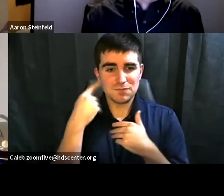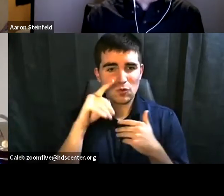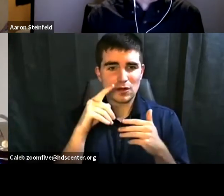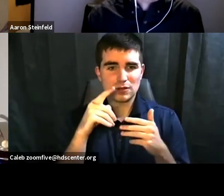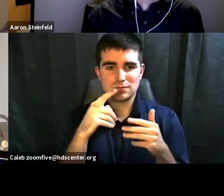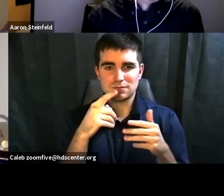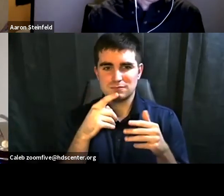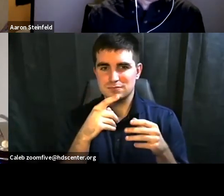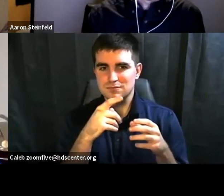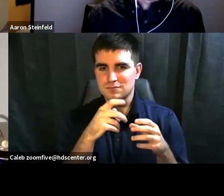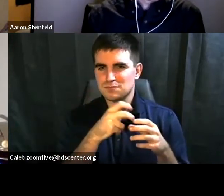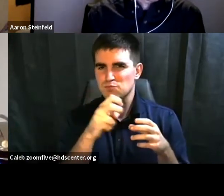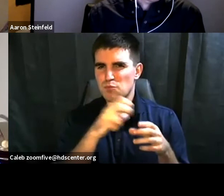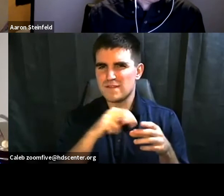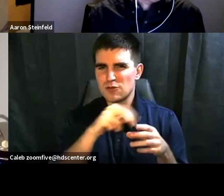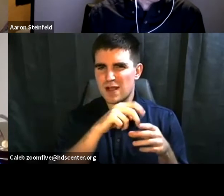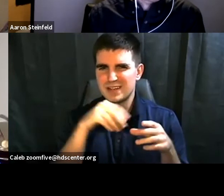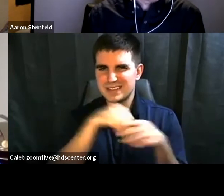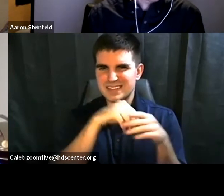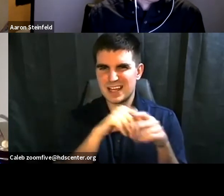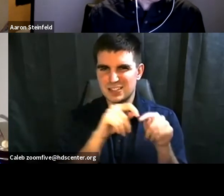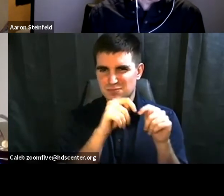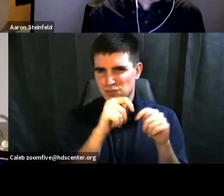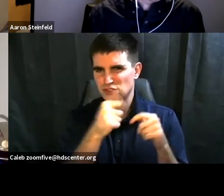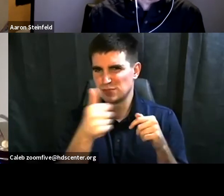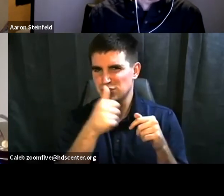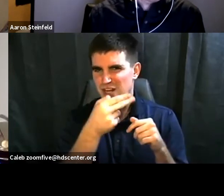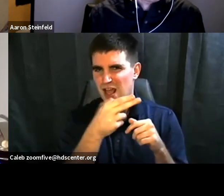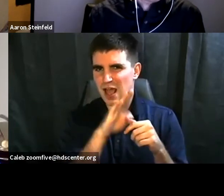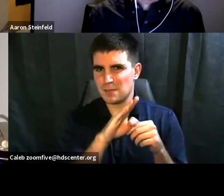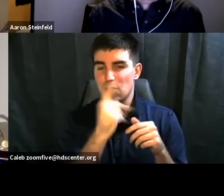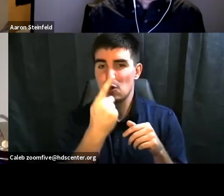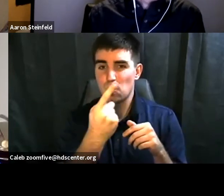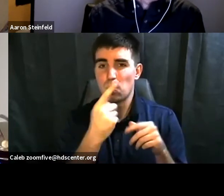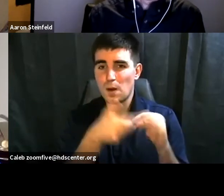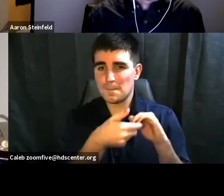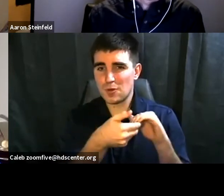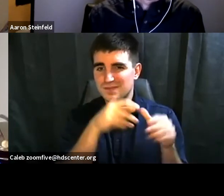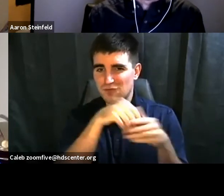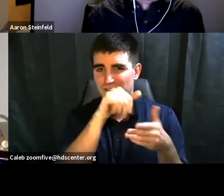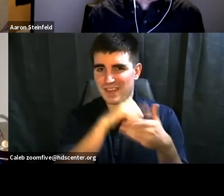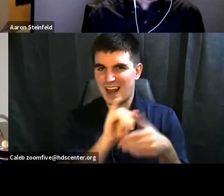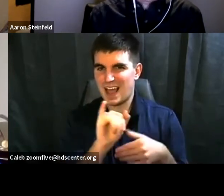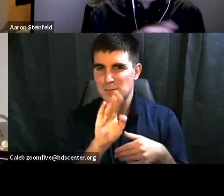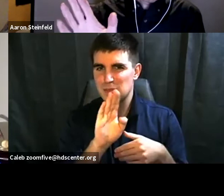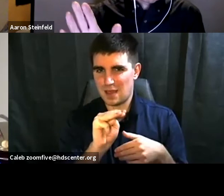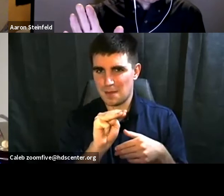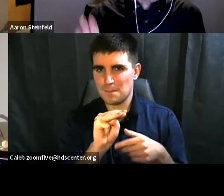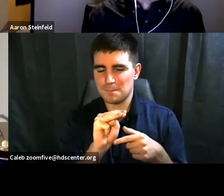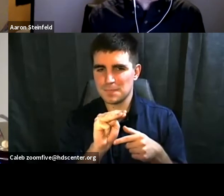a transportation hub. One of the partners involved in this is IBM, and they have